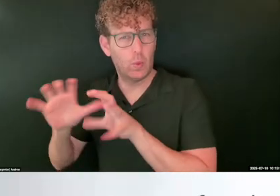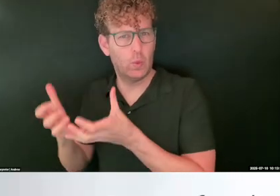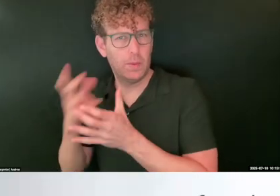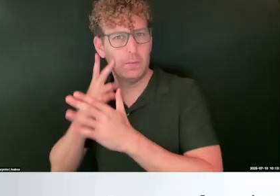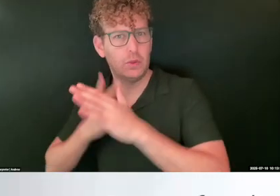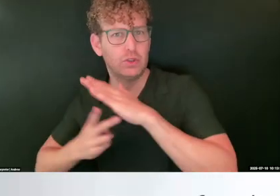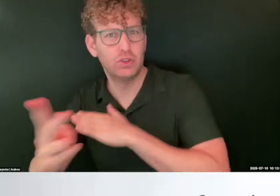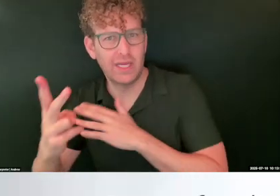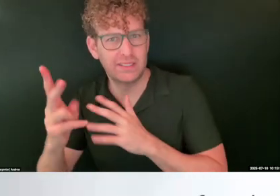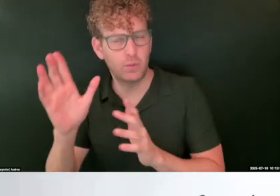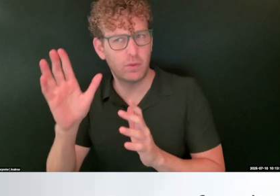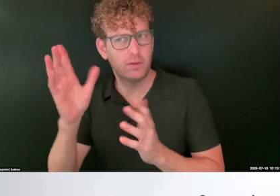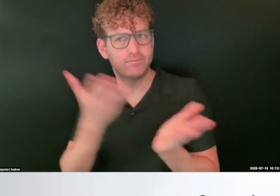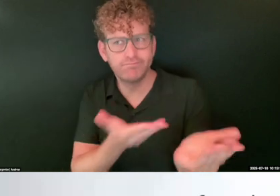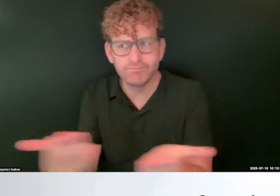forecasting methodologies.